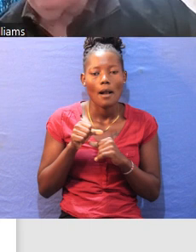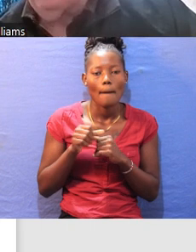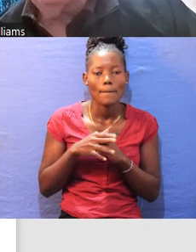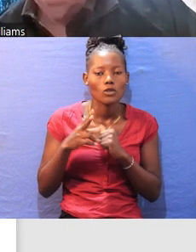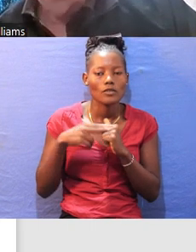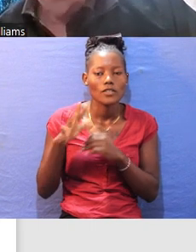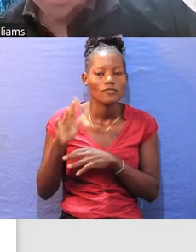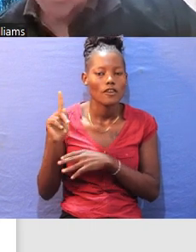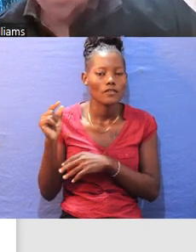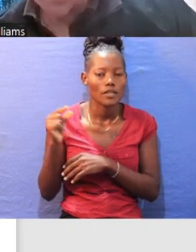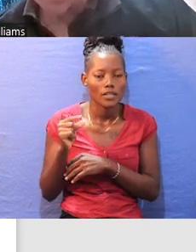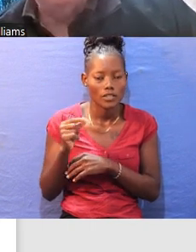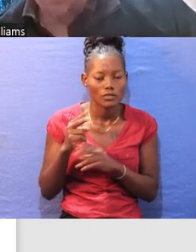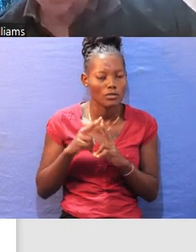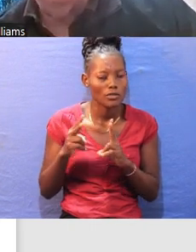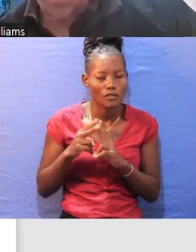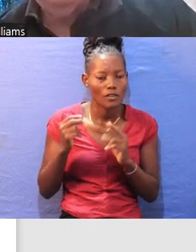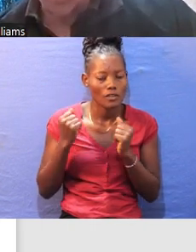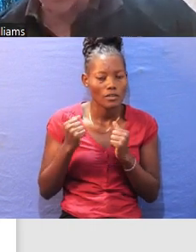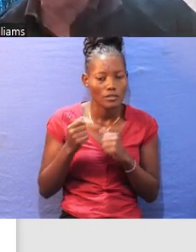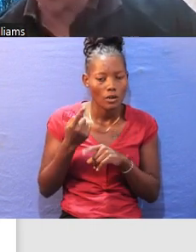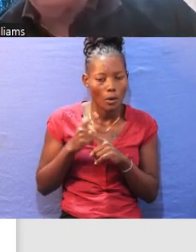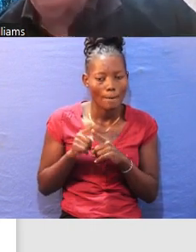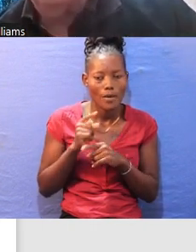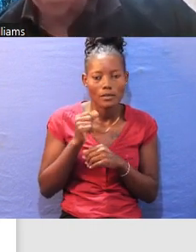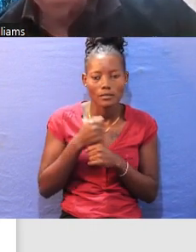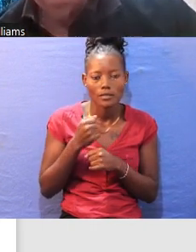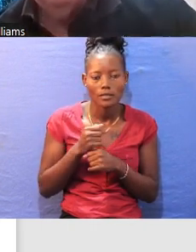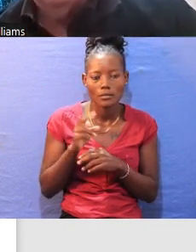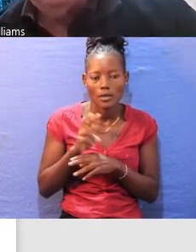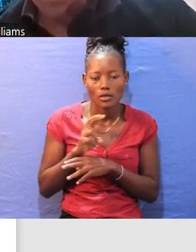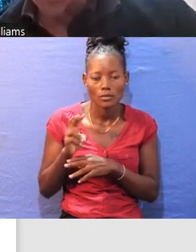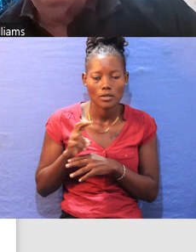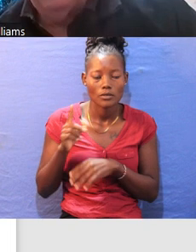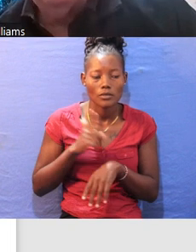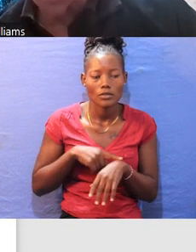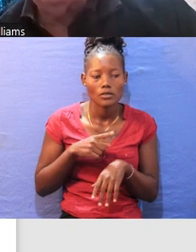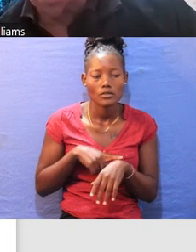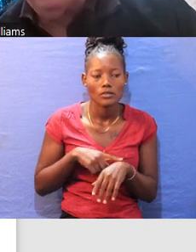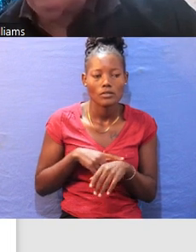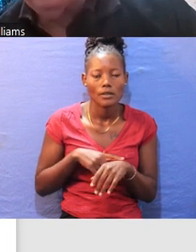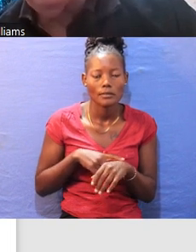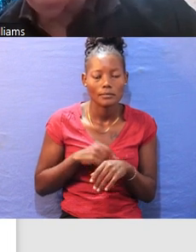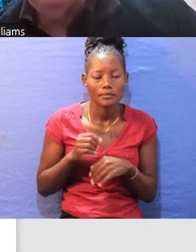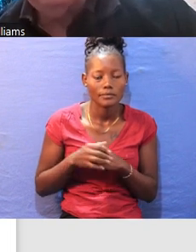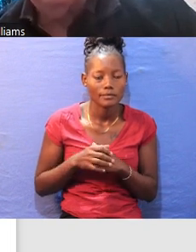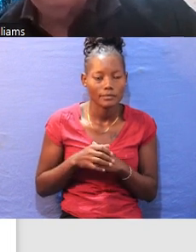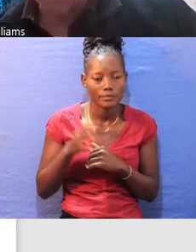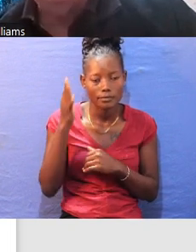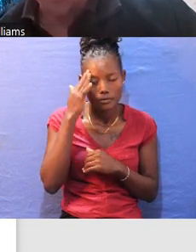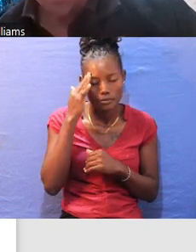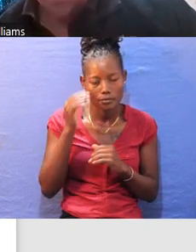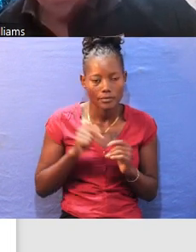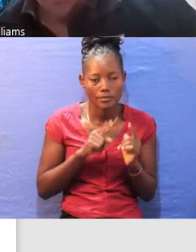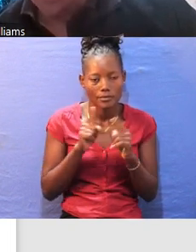very strong. But he made this observation when he went to the pros, when he knew he was going to go out early in the draft and get